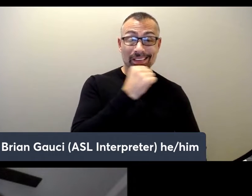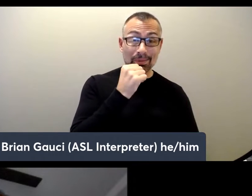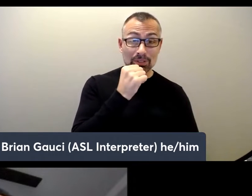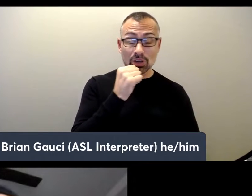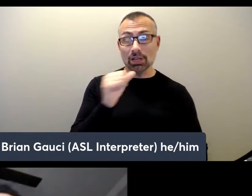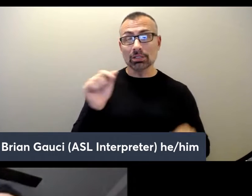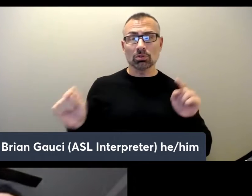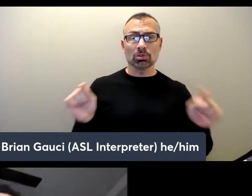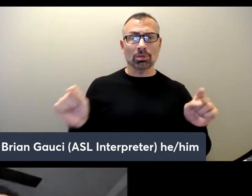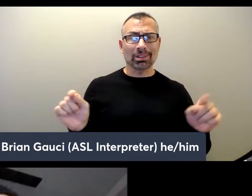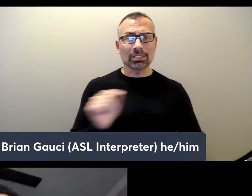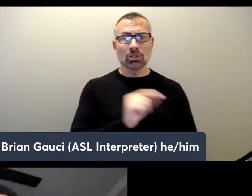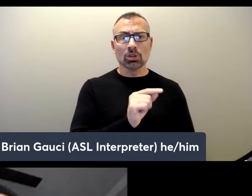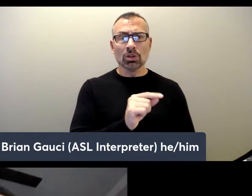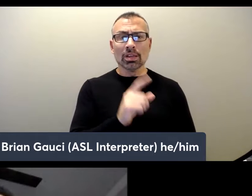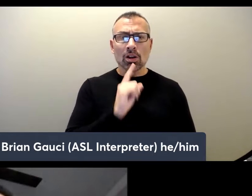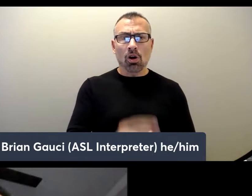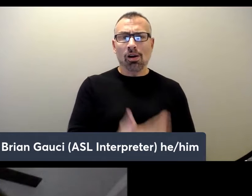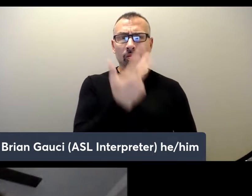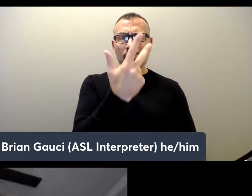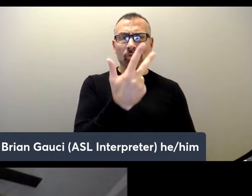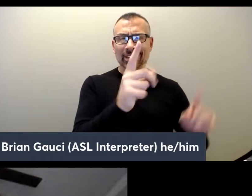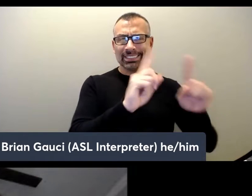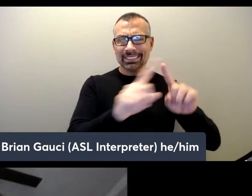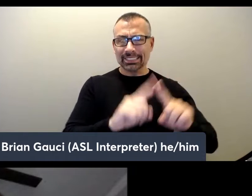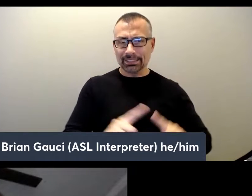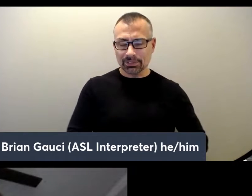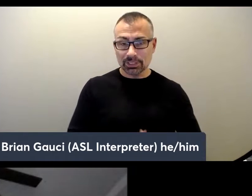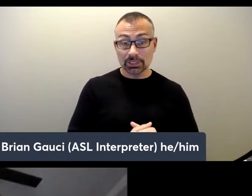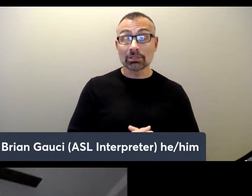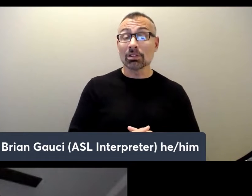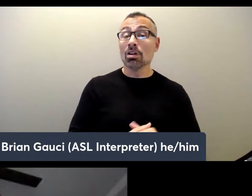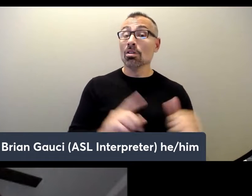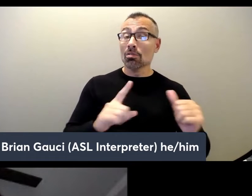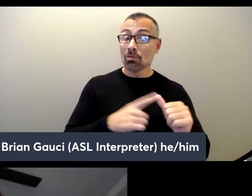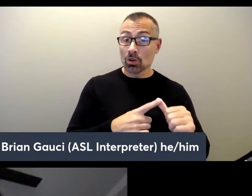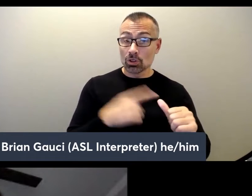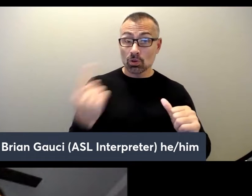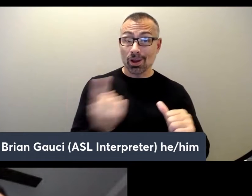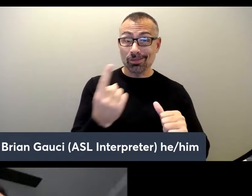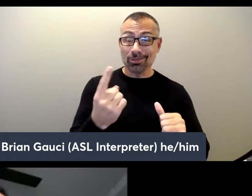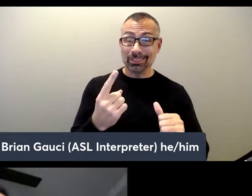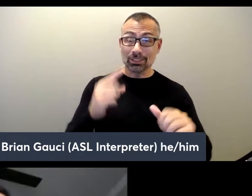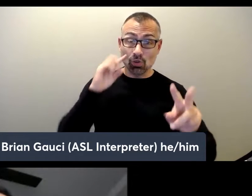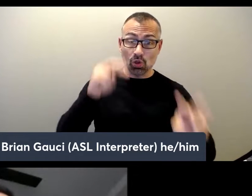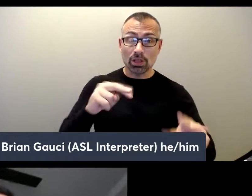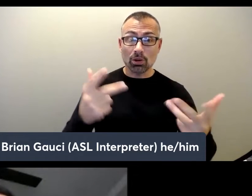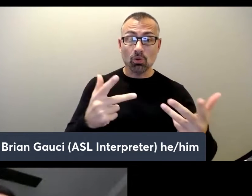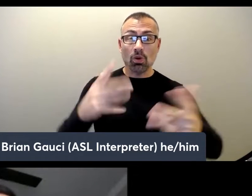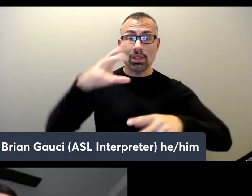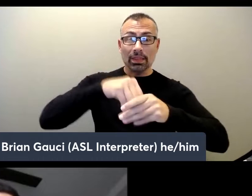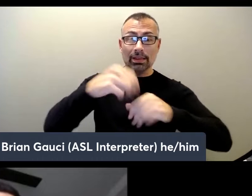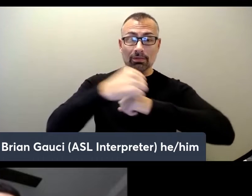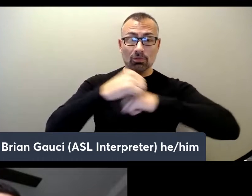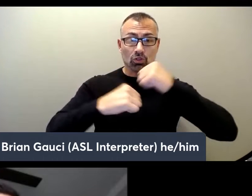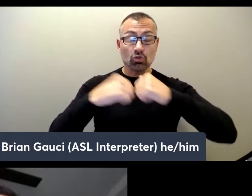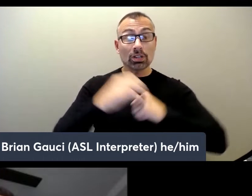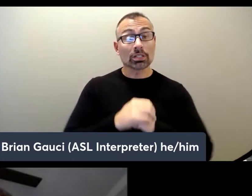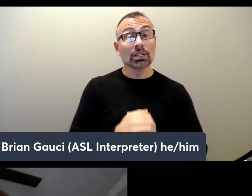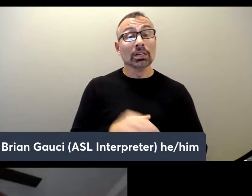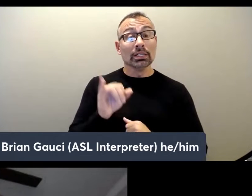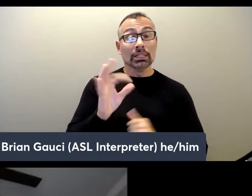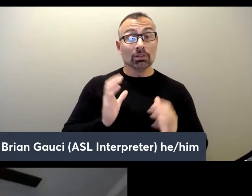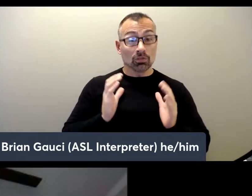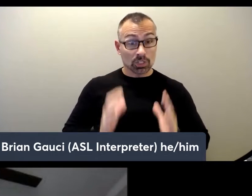there's really three differentiating factors. And so we always first start at the infrastructure level. If customers need to run on their